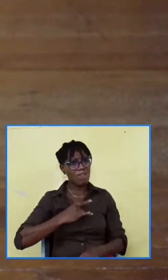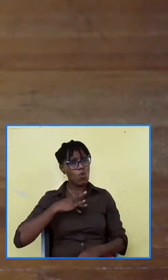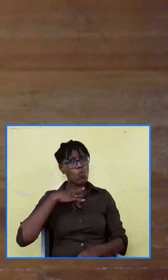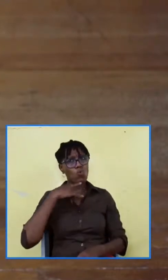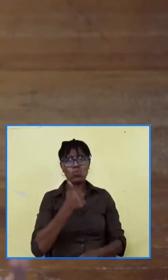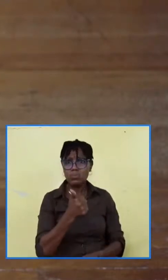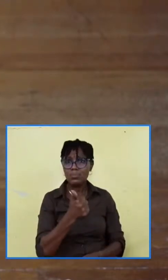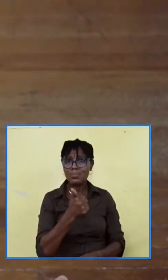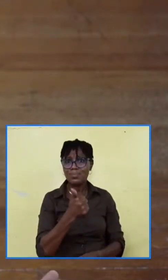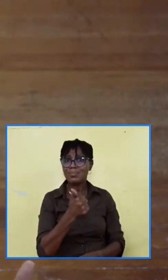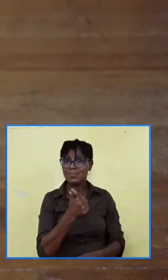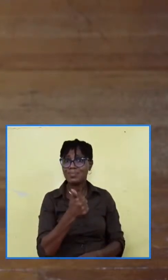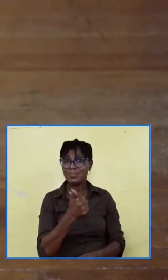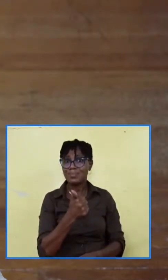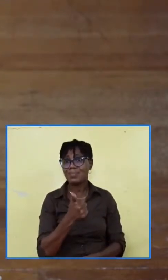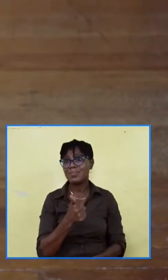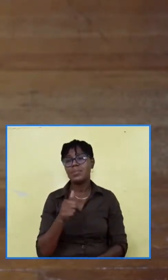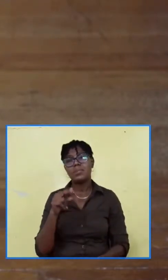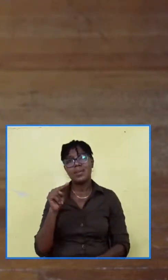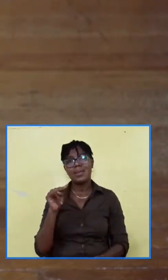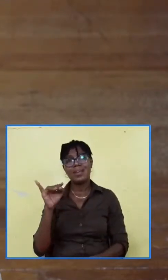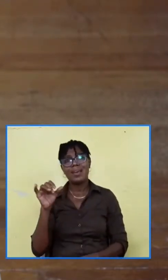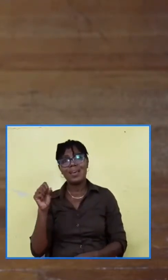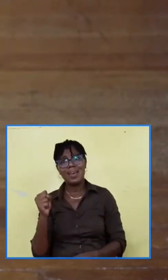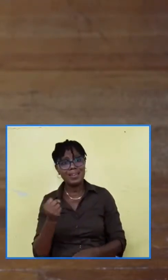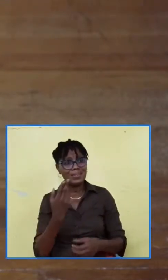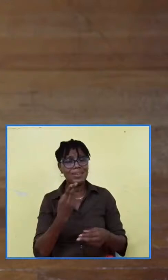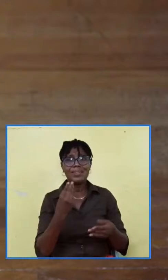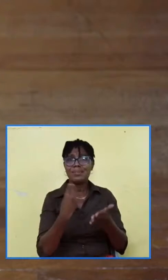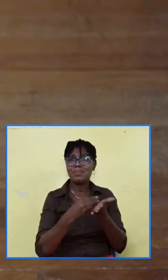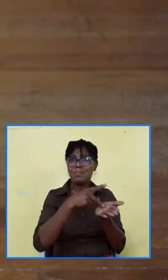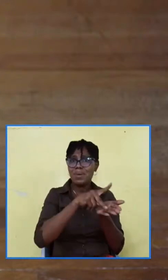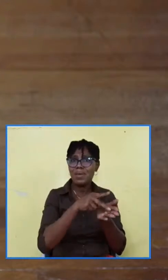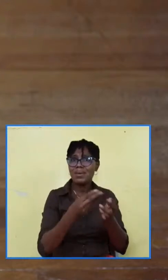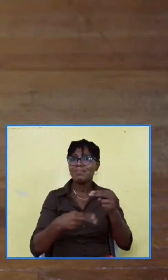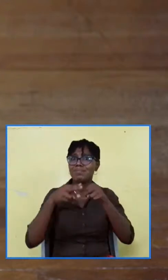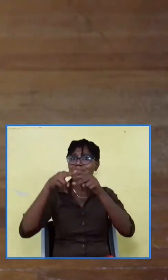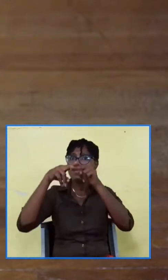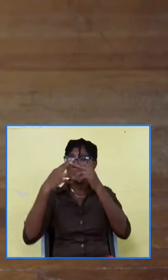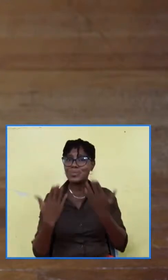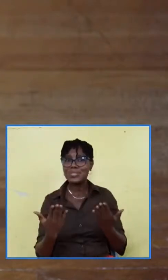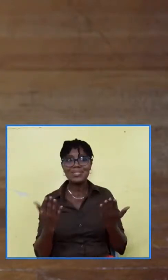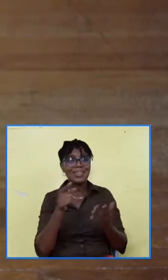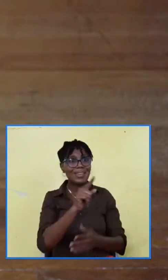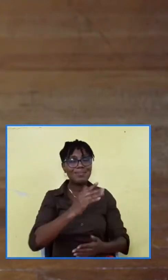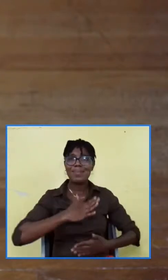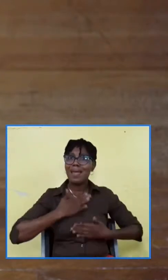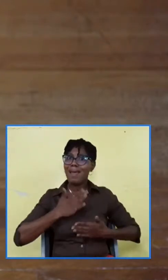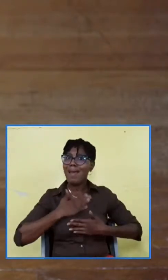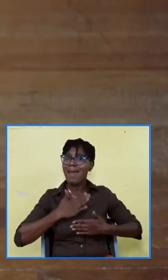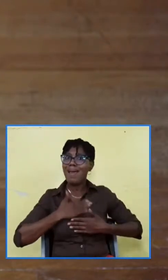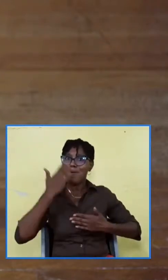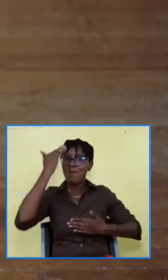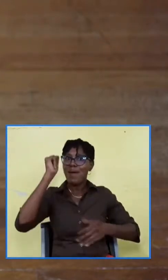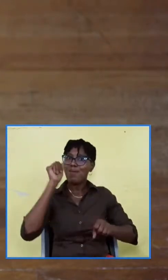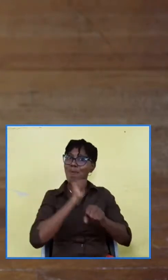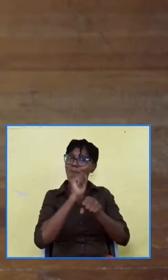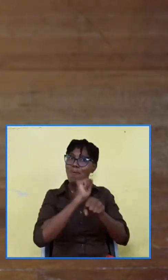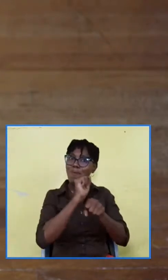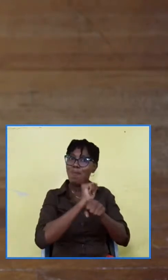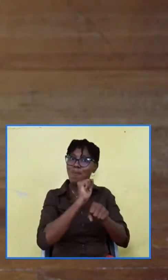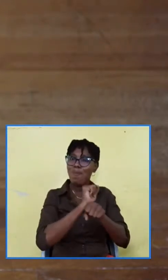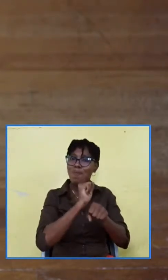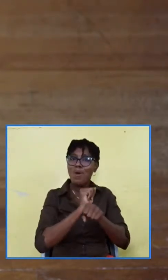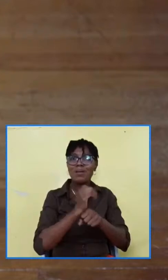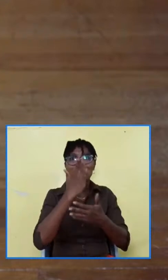reduce NIS costs, increase contributions, and he's happy working during the day. So the idea for these discussions is to hear